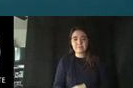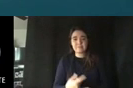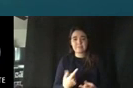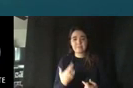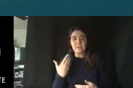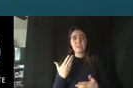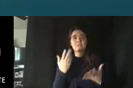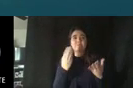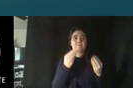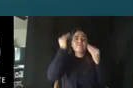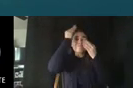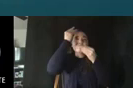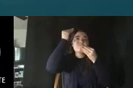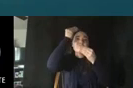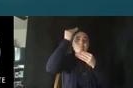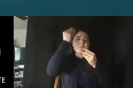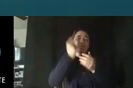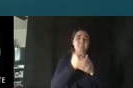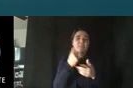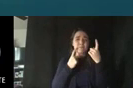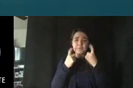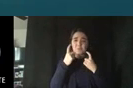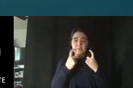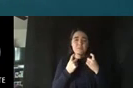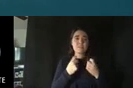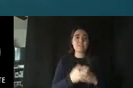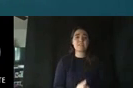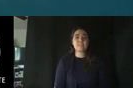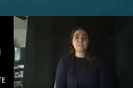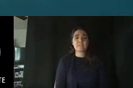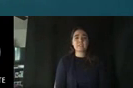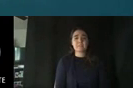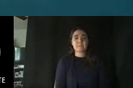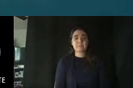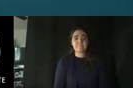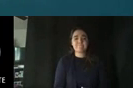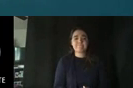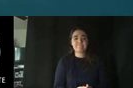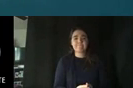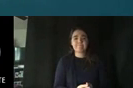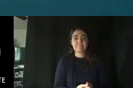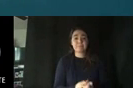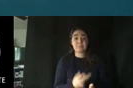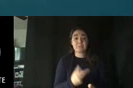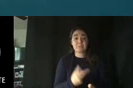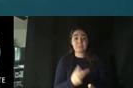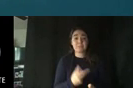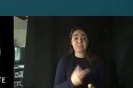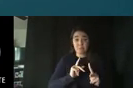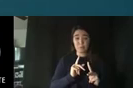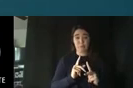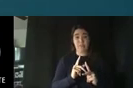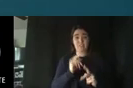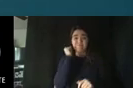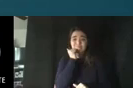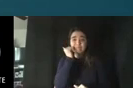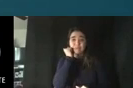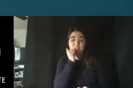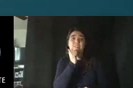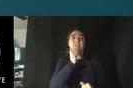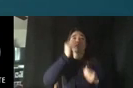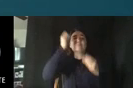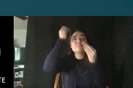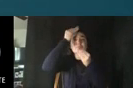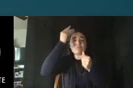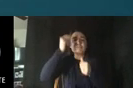them and cry as a journalist. And they are people that you think about daily. It's not just something that you forget